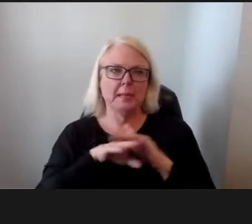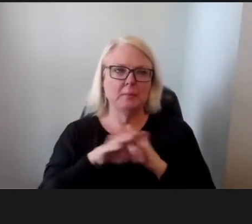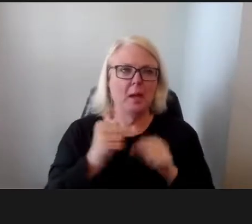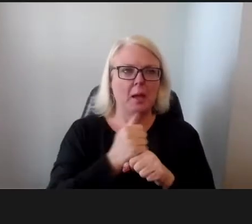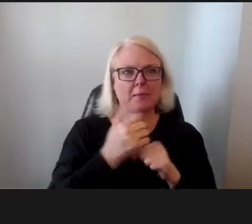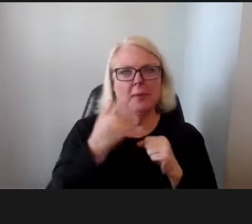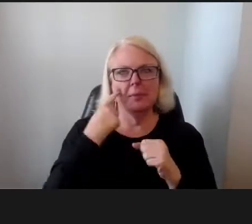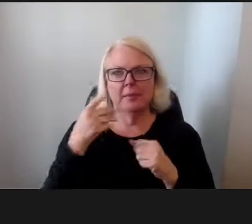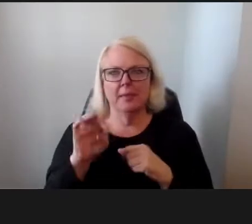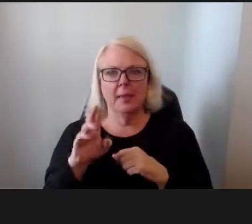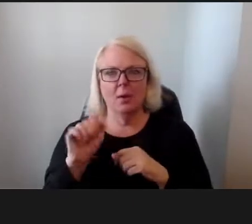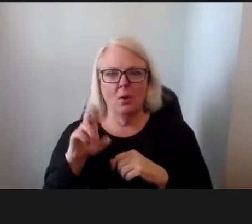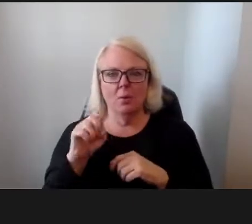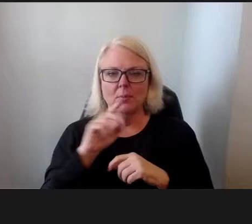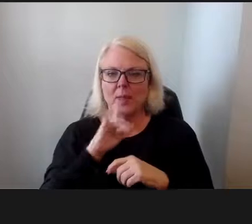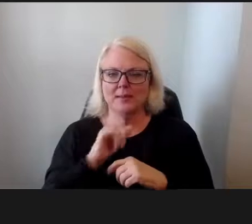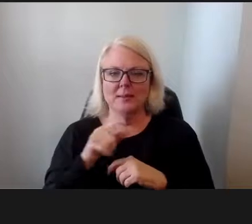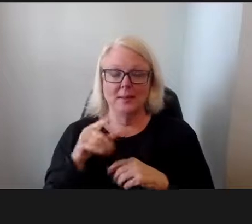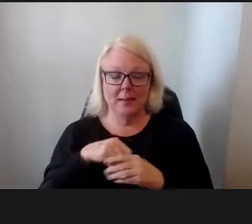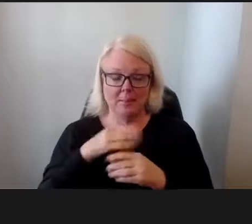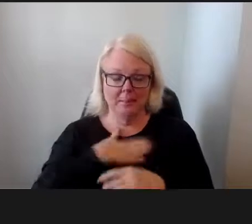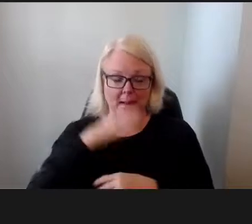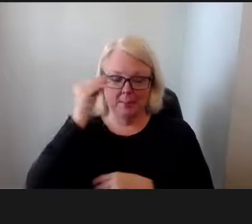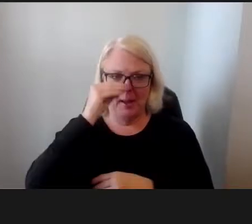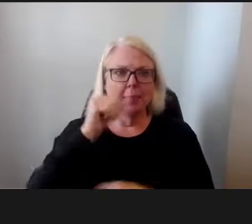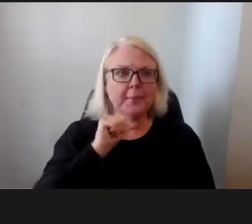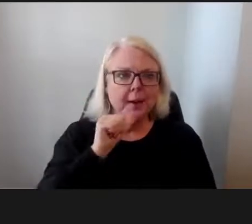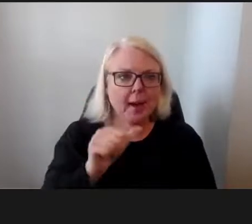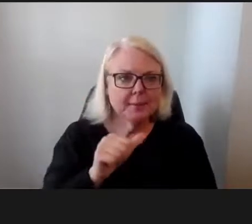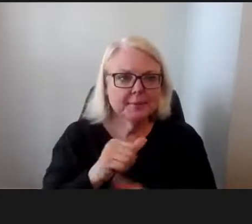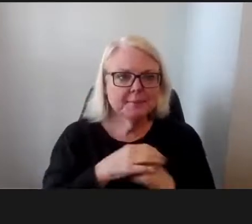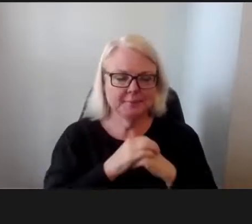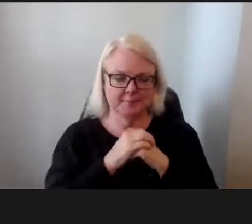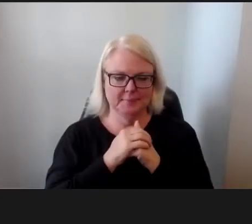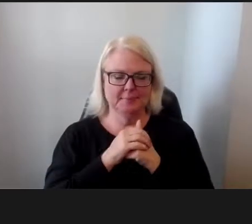actually, in my opinion, not.